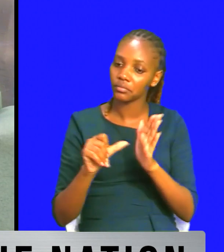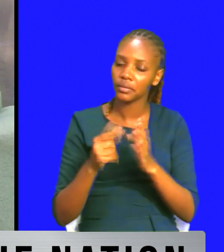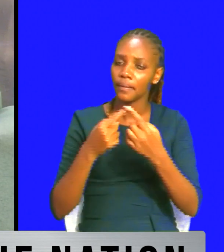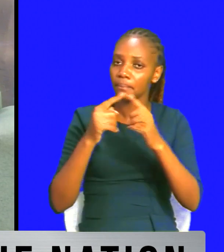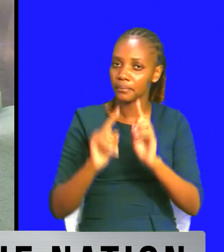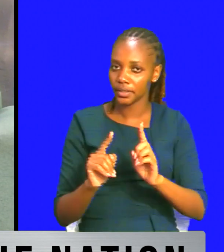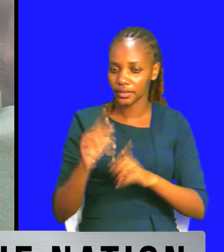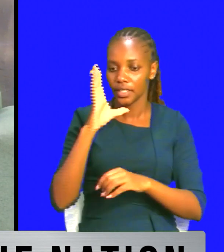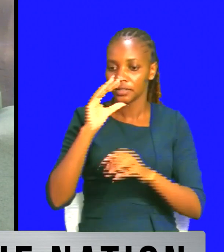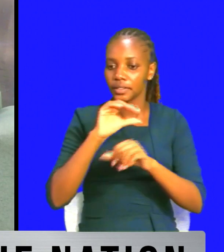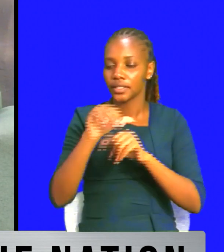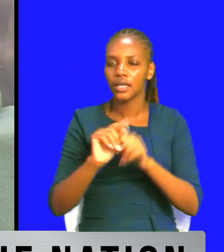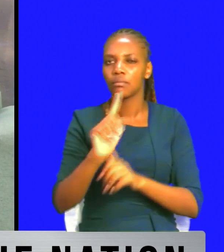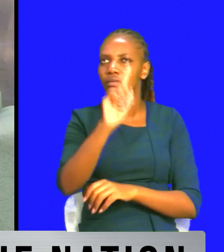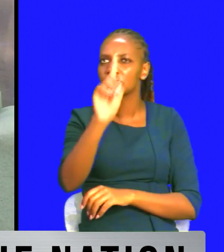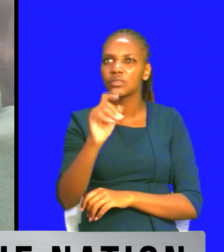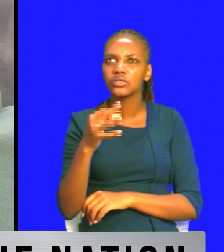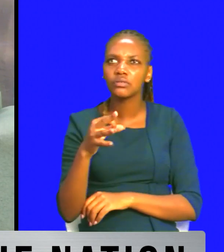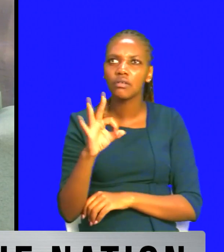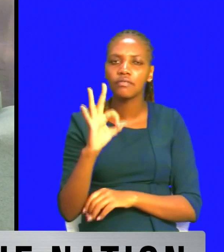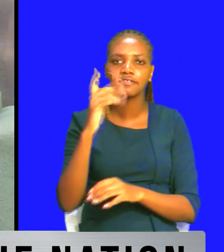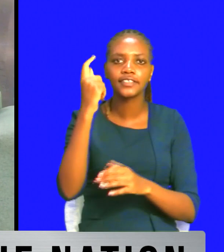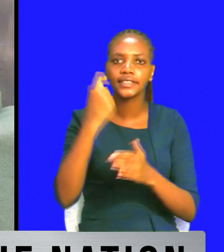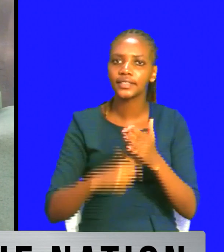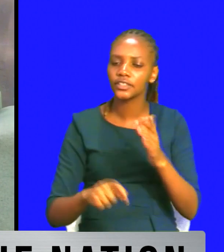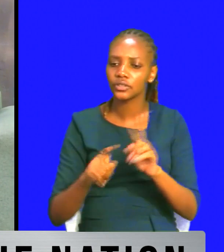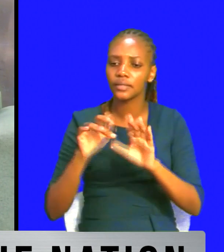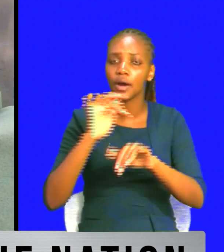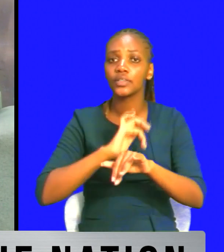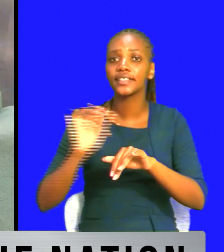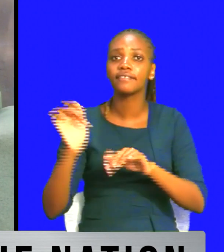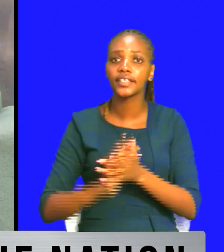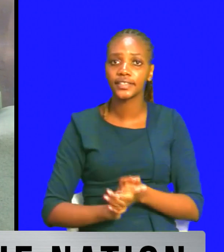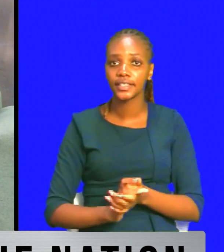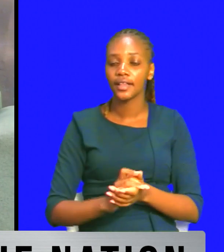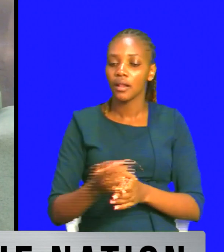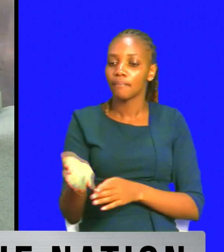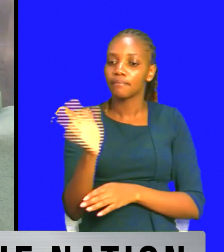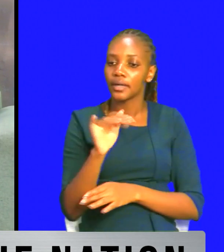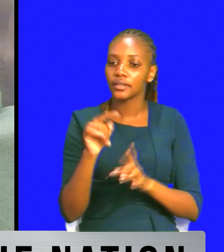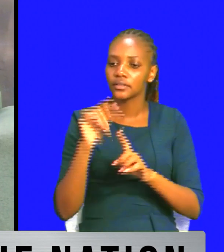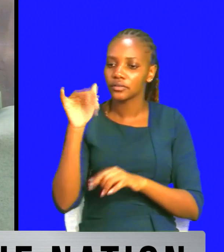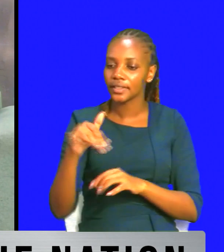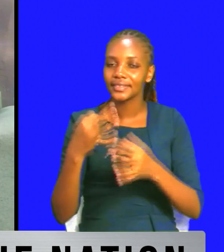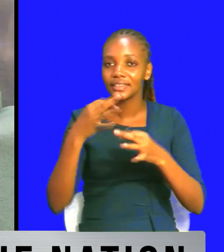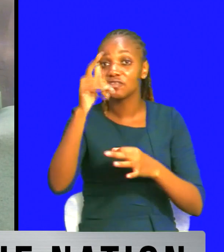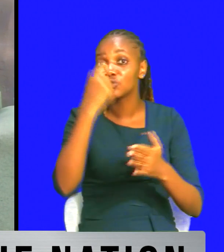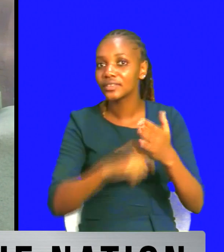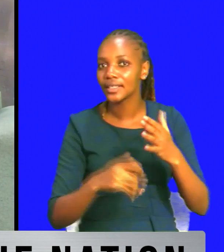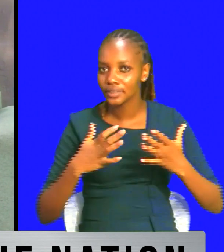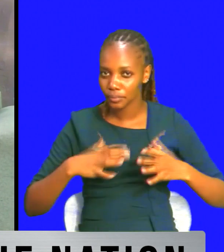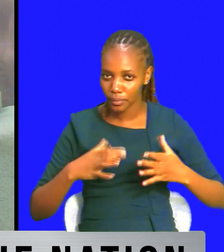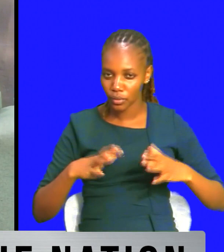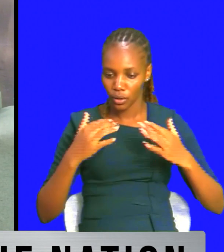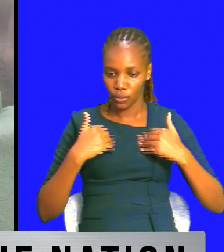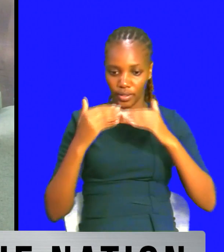Jonah, talking about the question of taxation and how it affects, just Yes. to go back to that, Right. if you tax people, there's a level that you